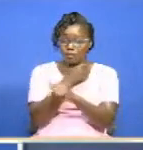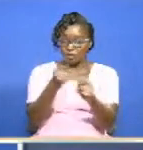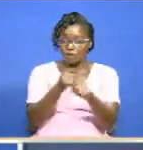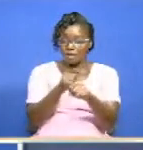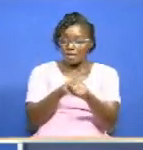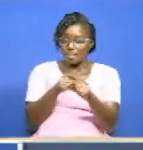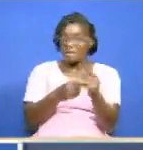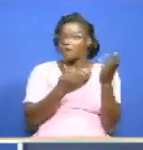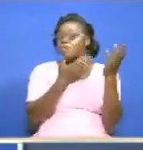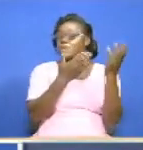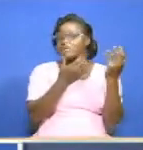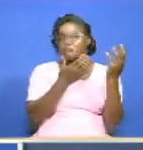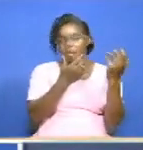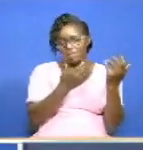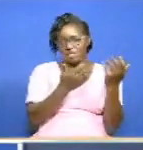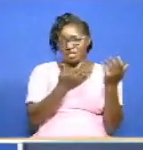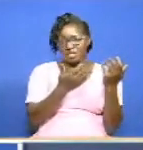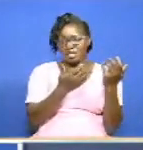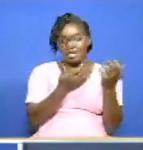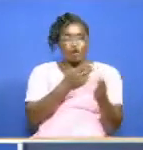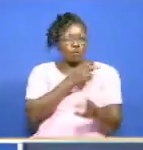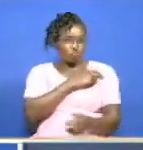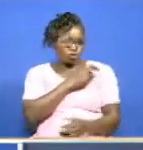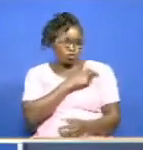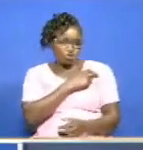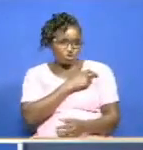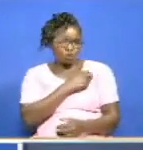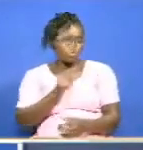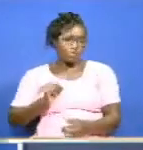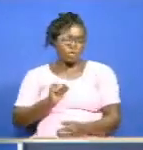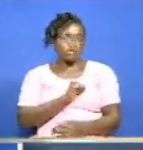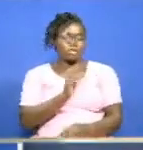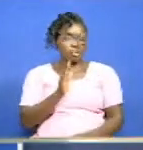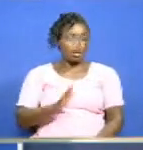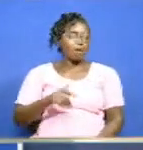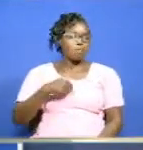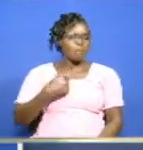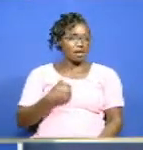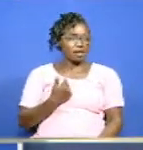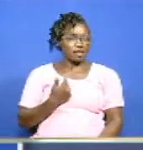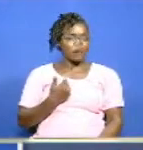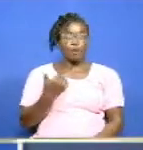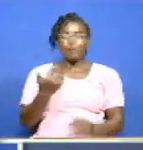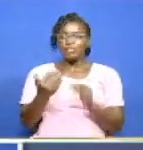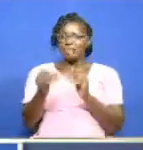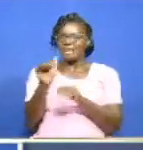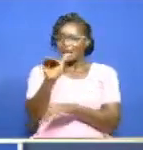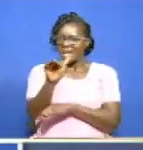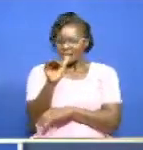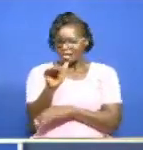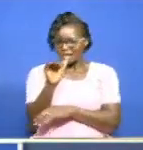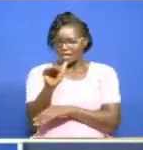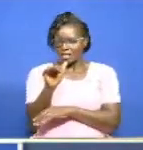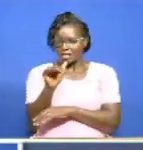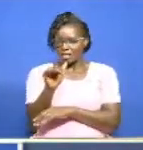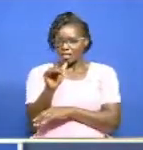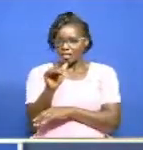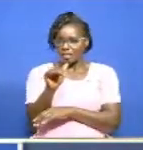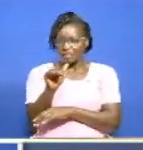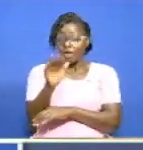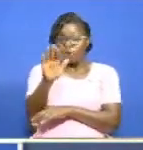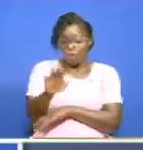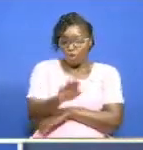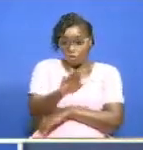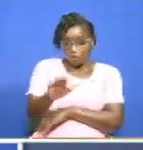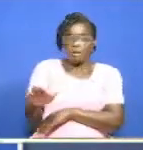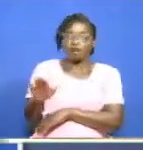that we expect, in consultation with my senator, we shall ask this on the floor of